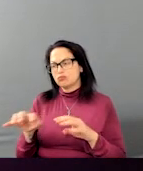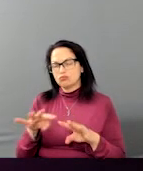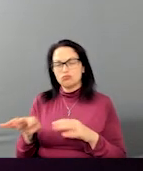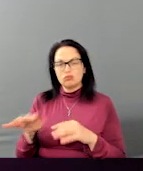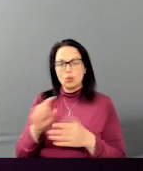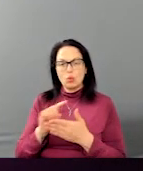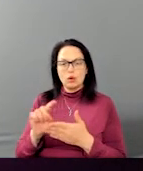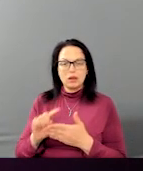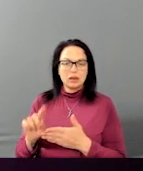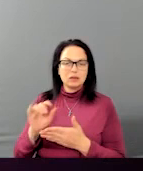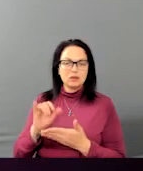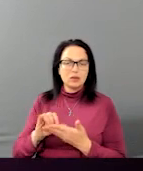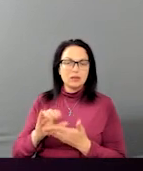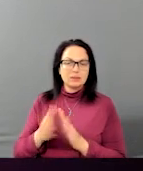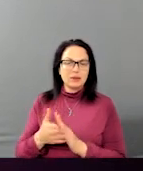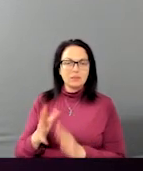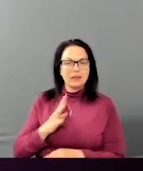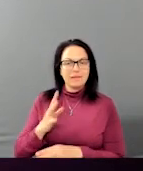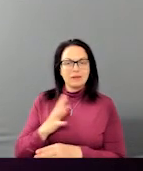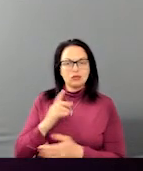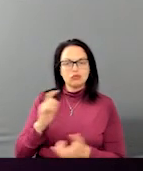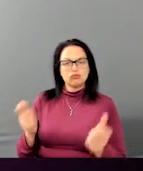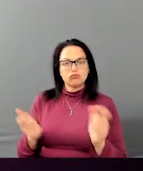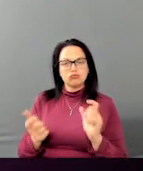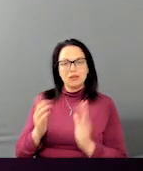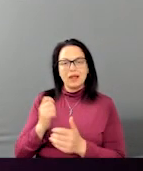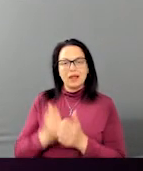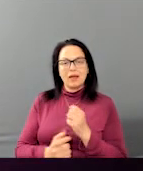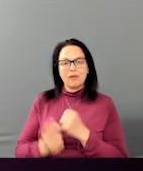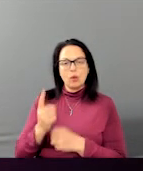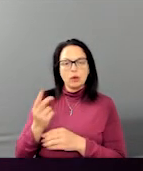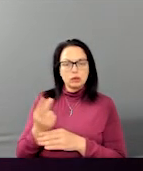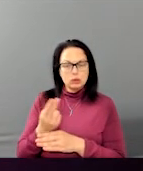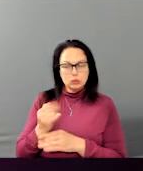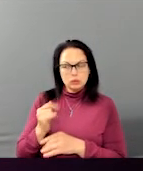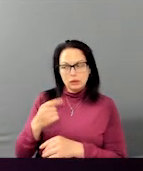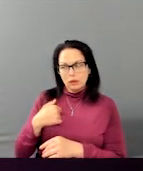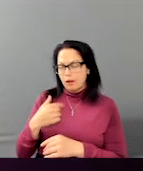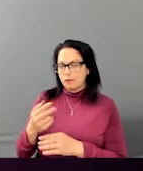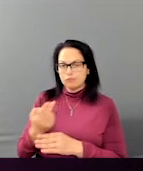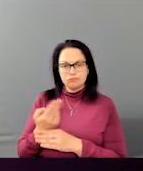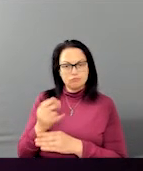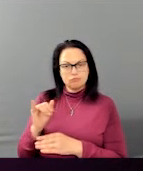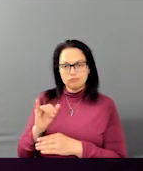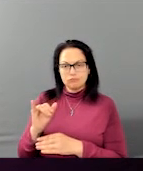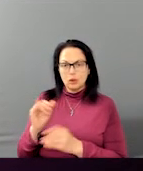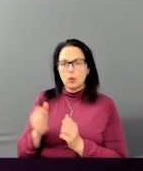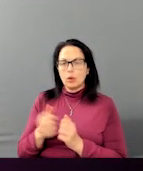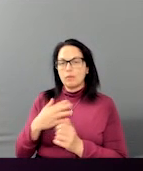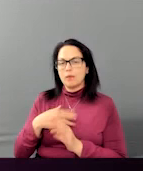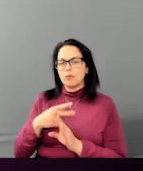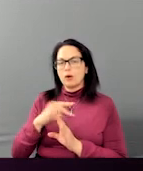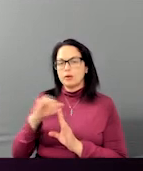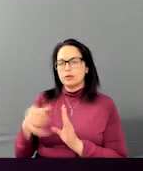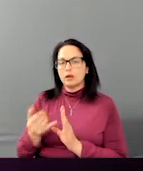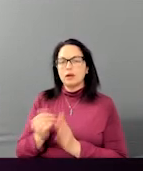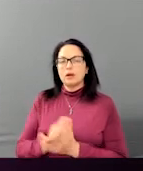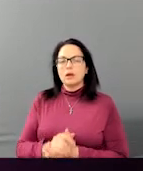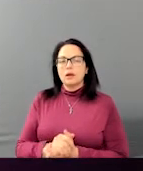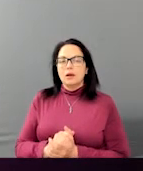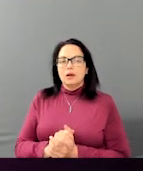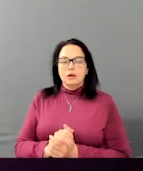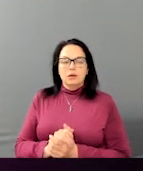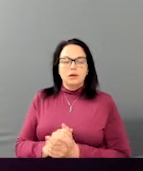basically become the official adapter. Everybody's using it. I'm using it too in some of my Enzyme projects. But